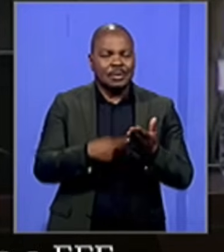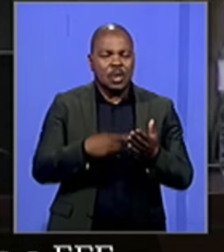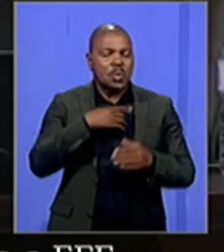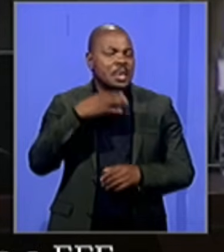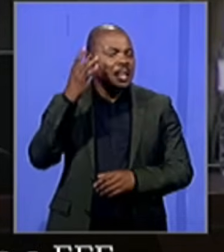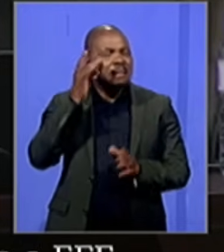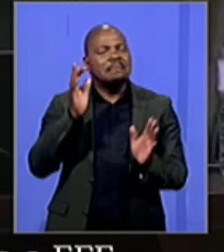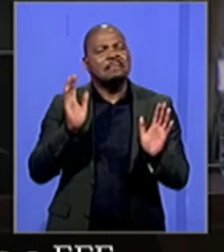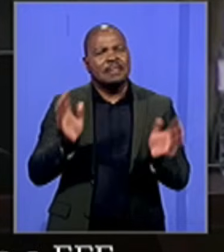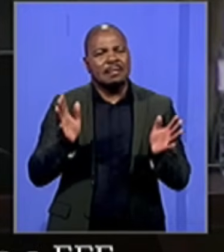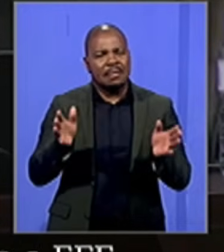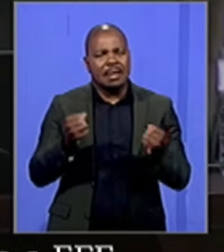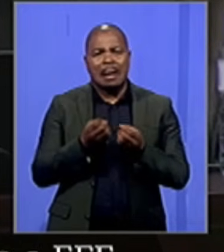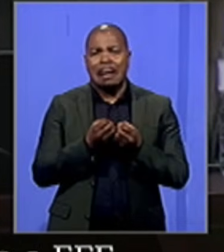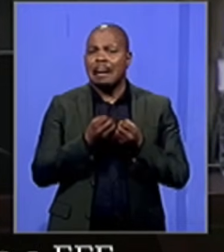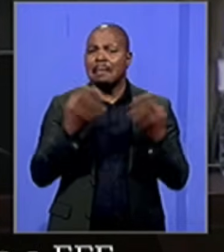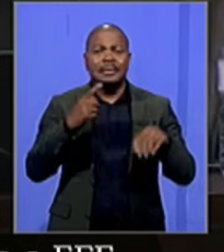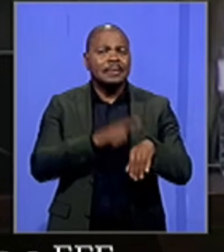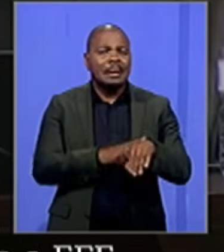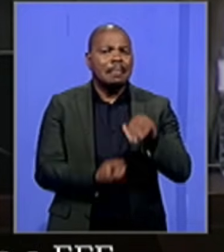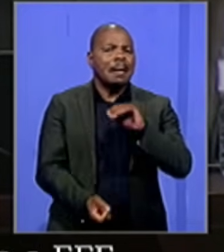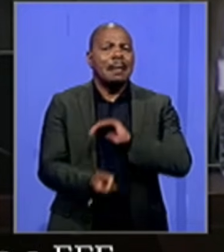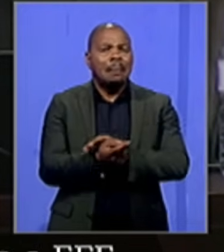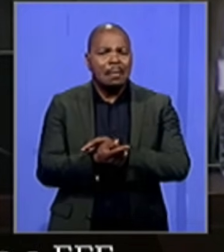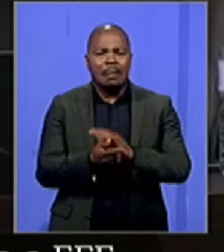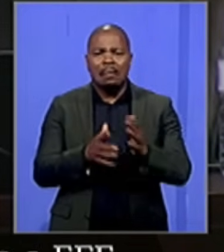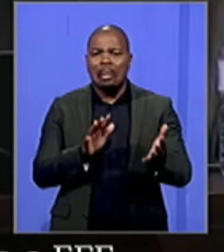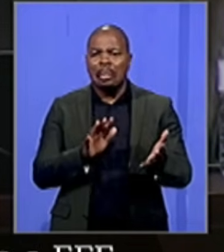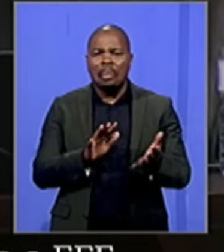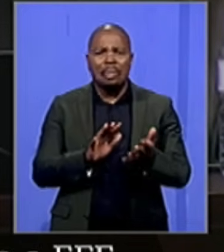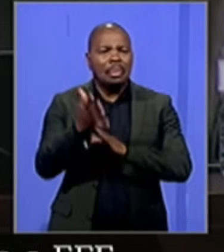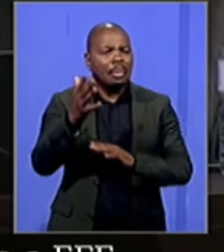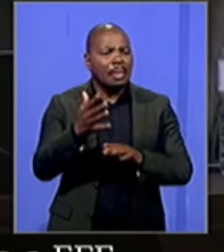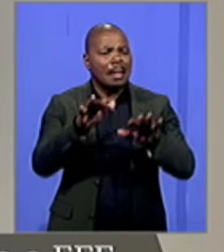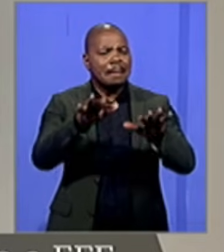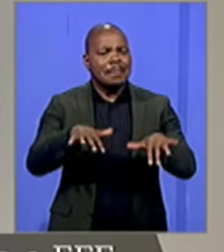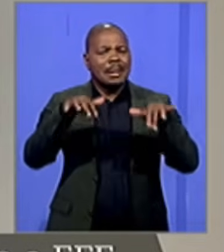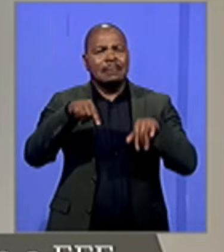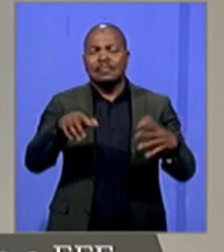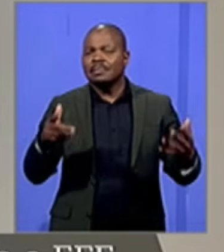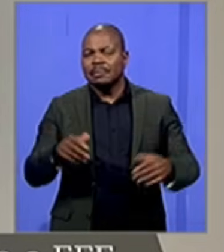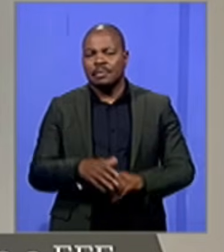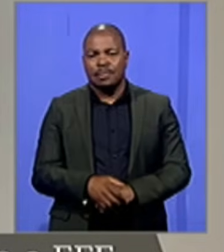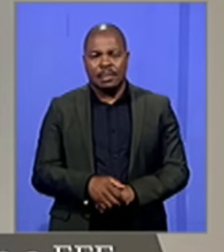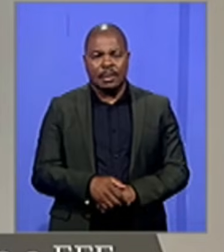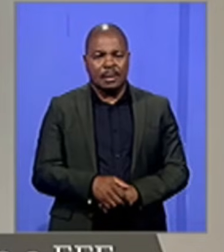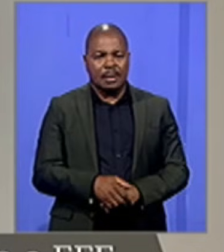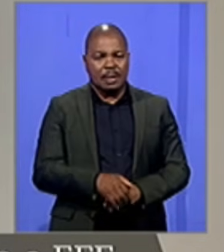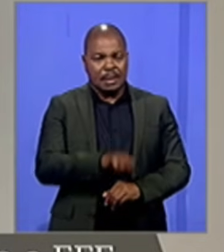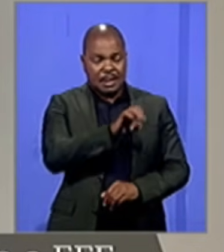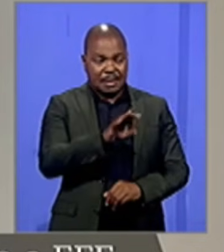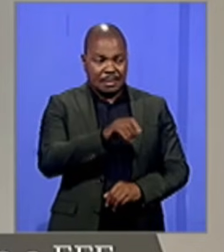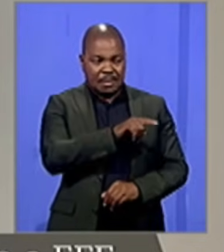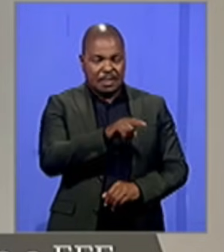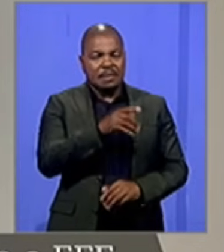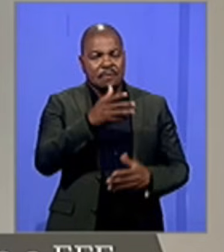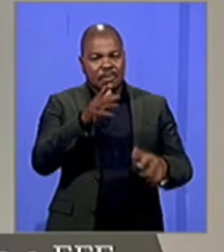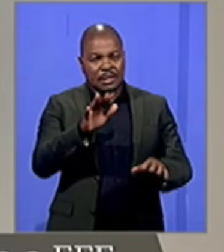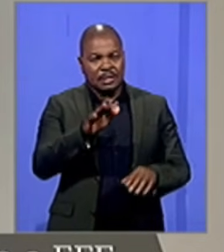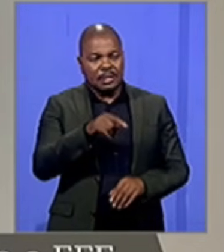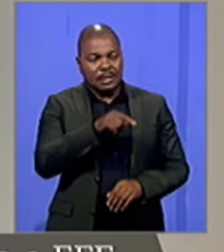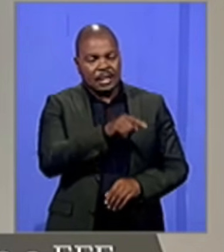times disruptions took place in sittings. The EFF's annual charade has passed its